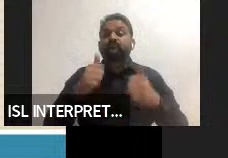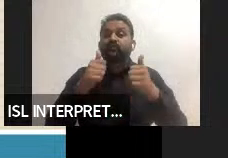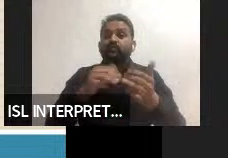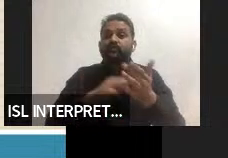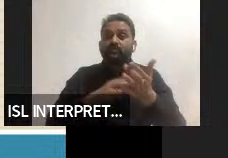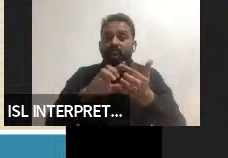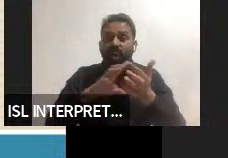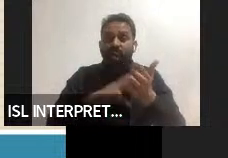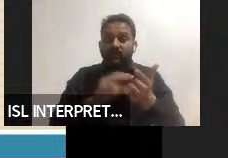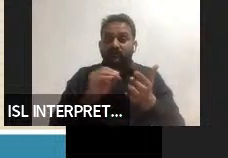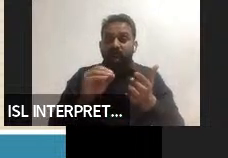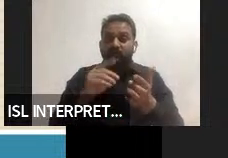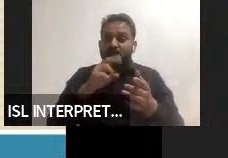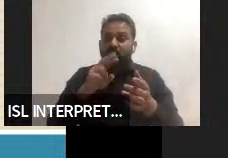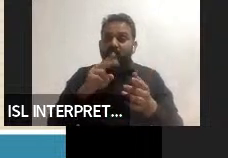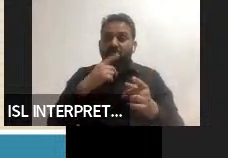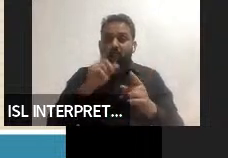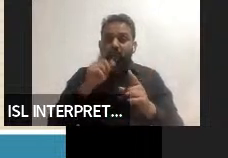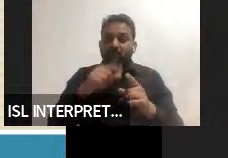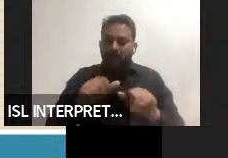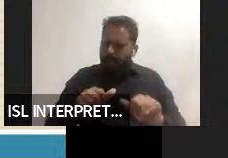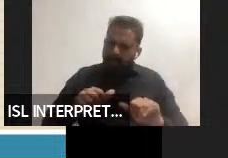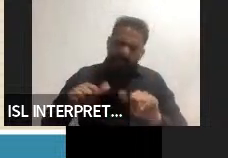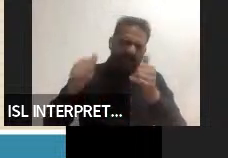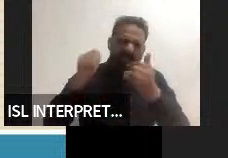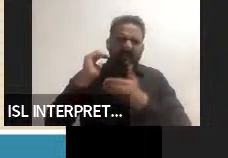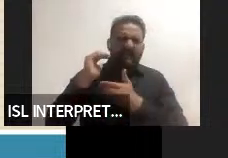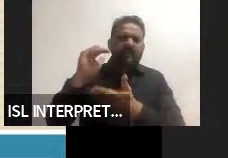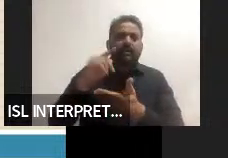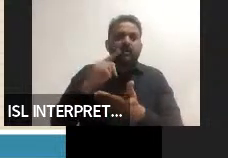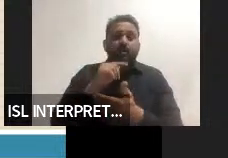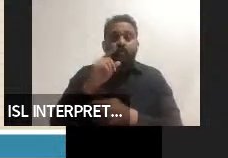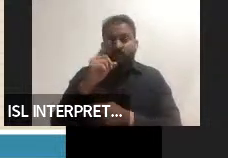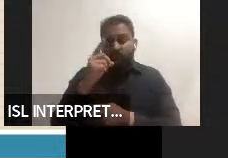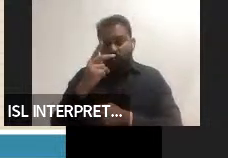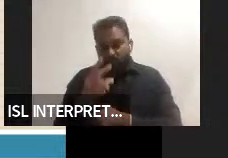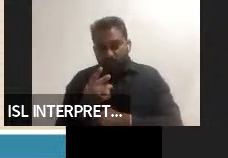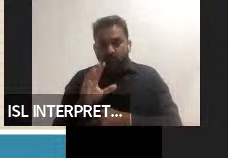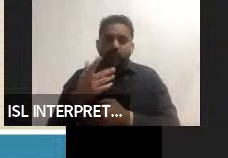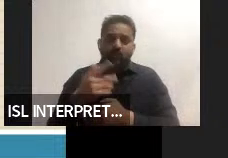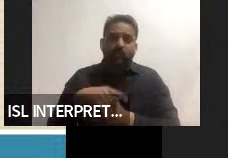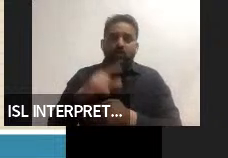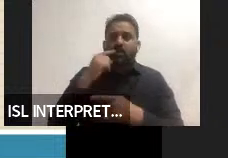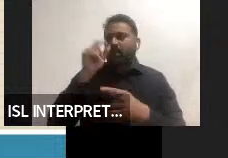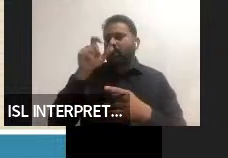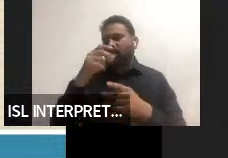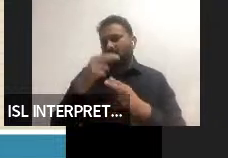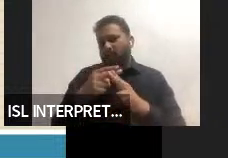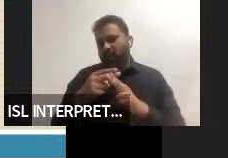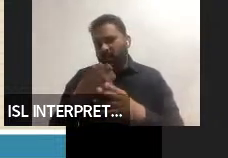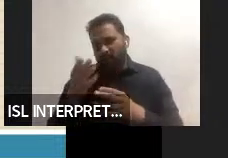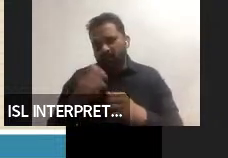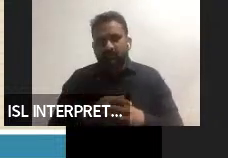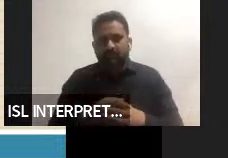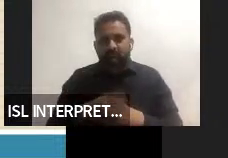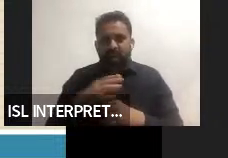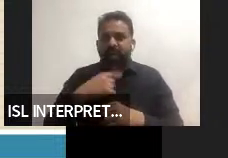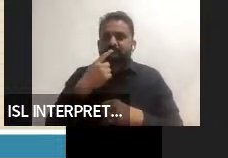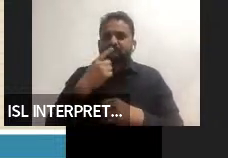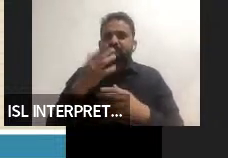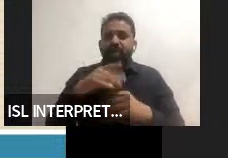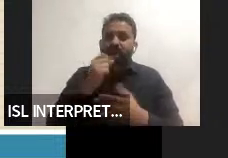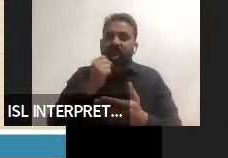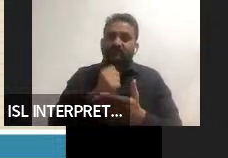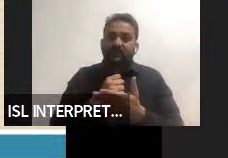which we say that it should win the award, whether 1, 2, 3 or honorable mention, we say that at least you should have